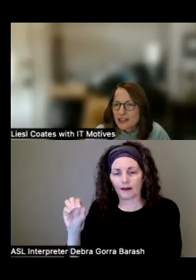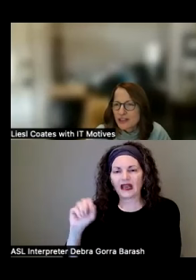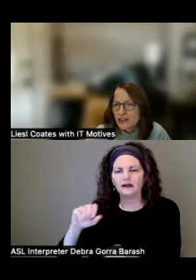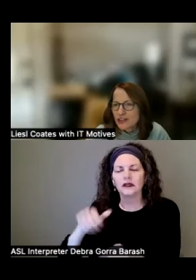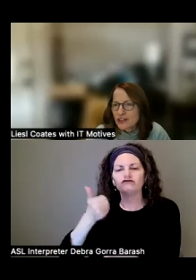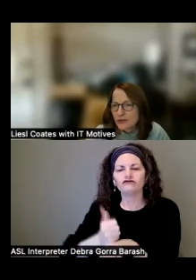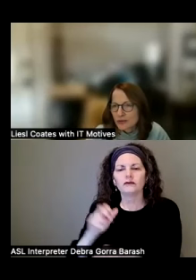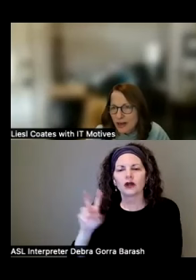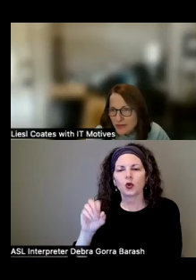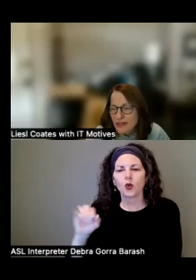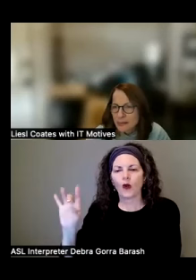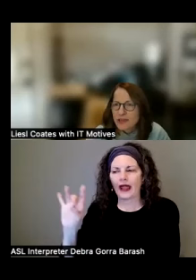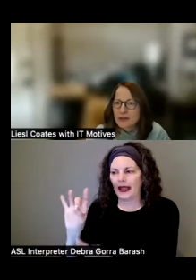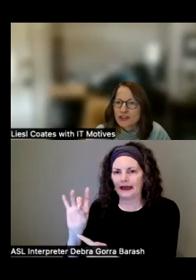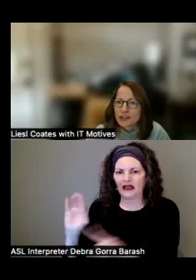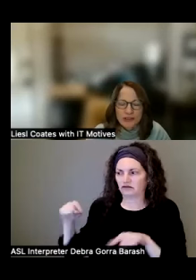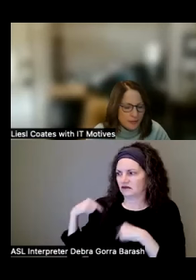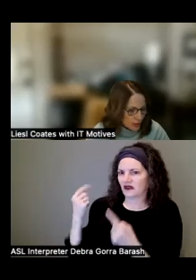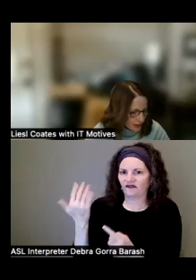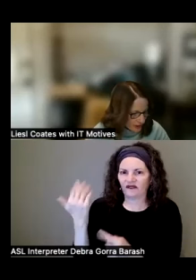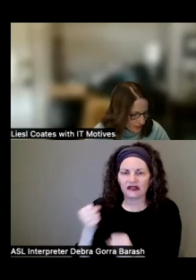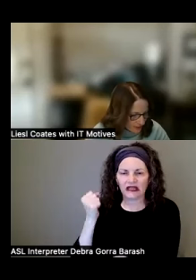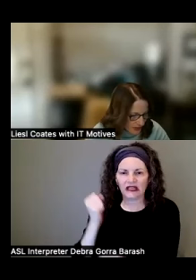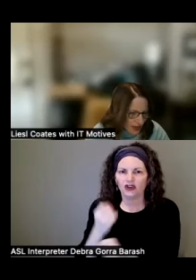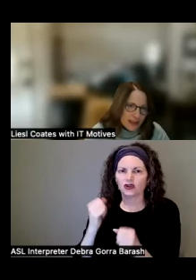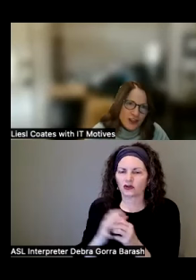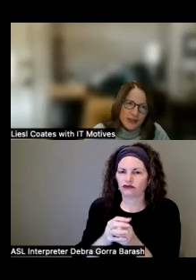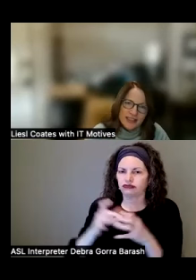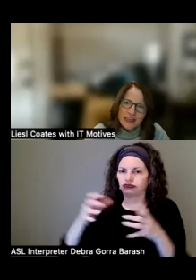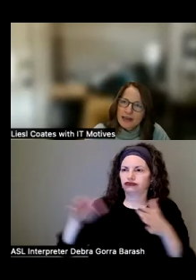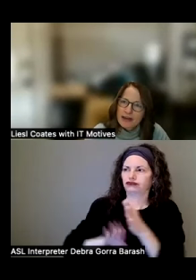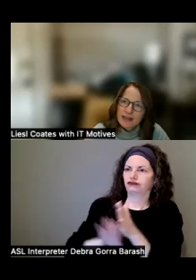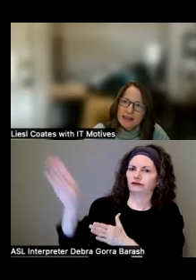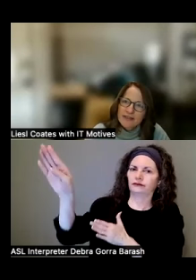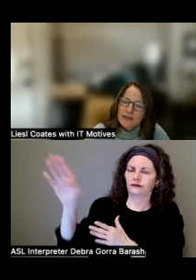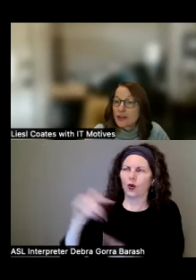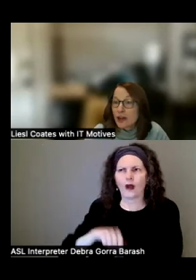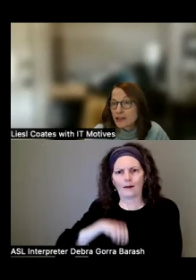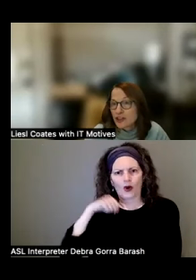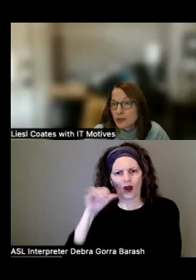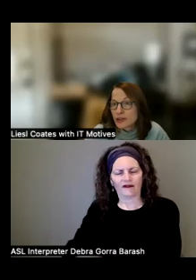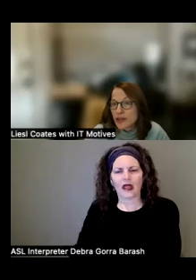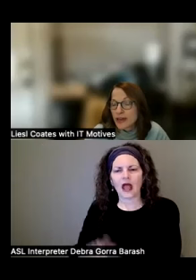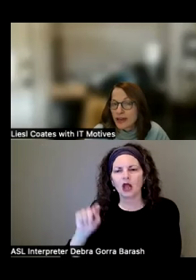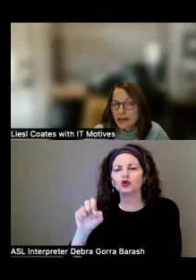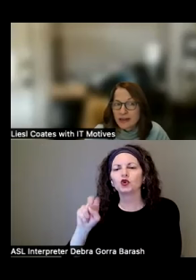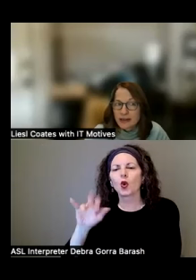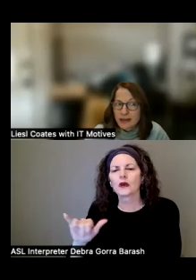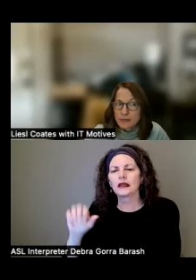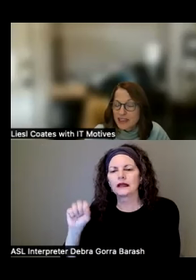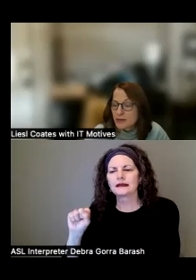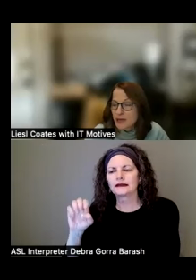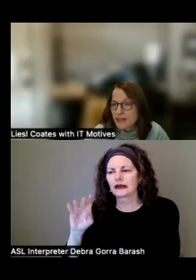past 15 years to a thriving company, which I'm really proud of. Tony Seminary is very knowledgeable